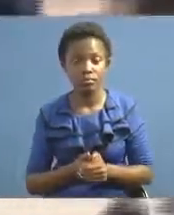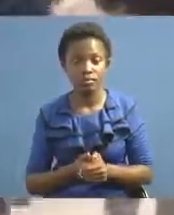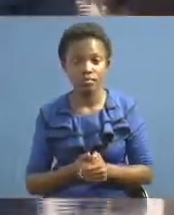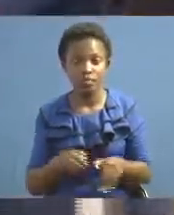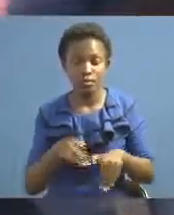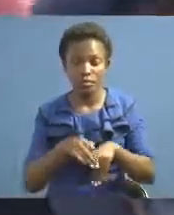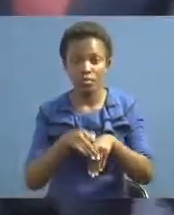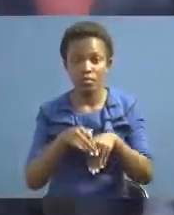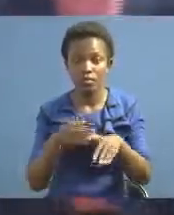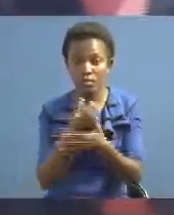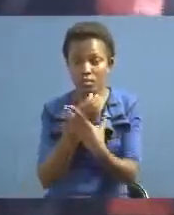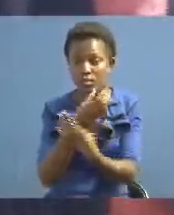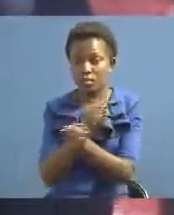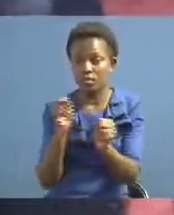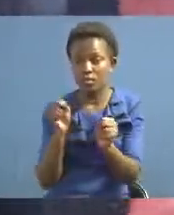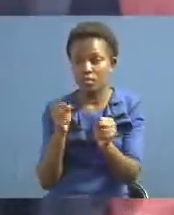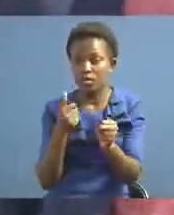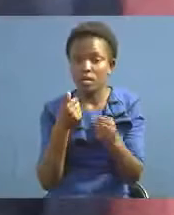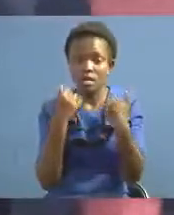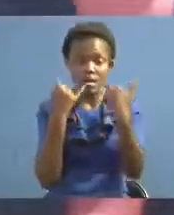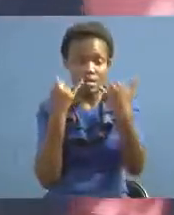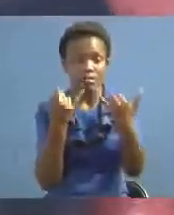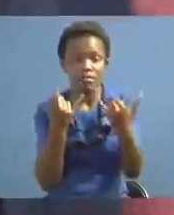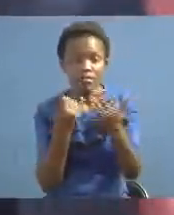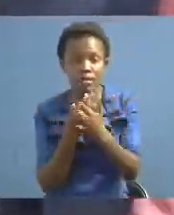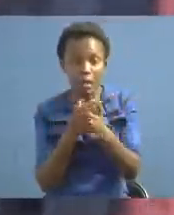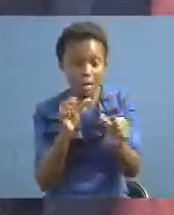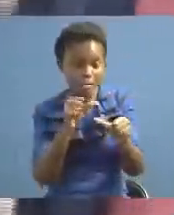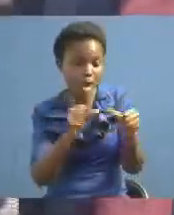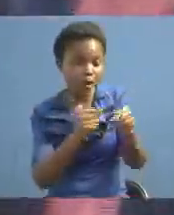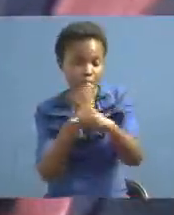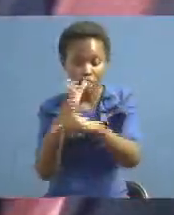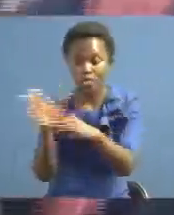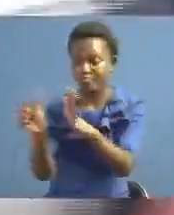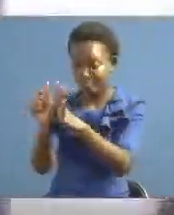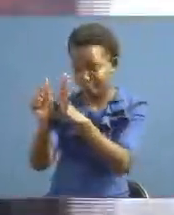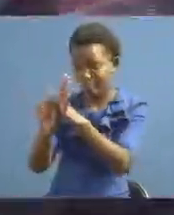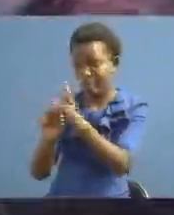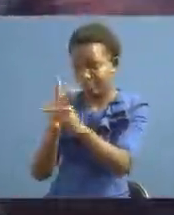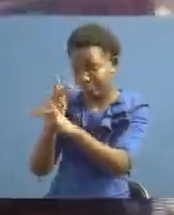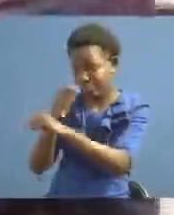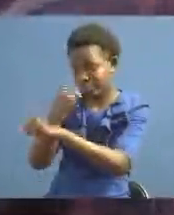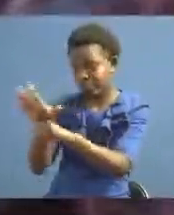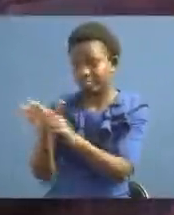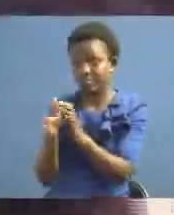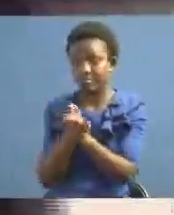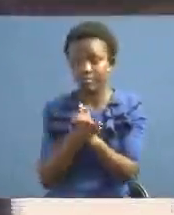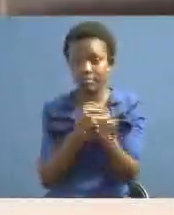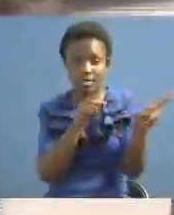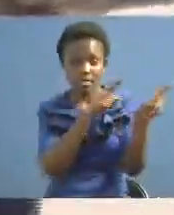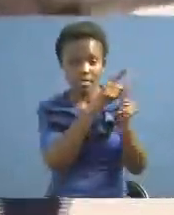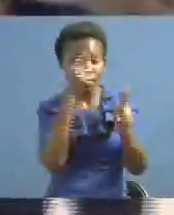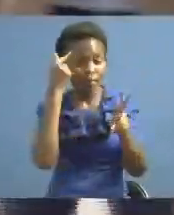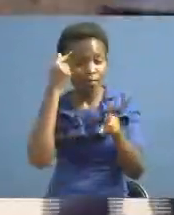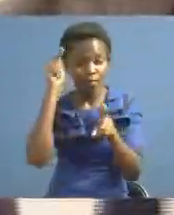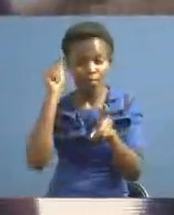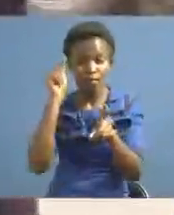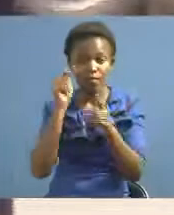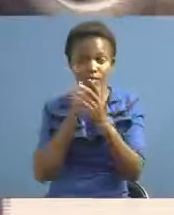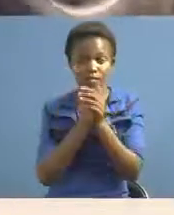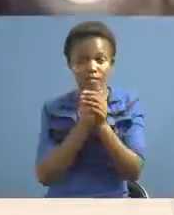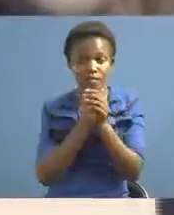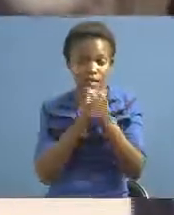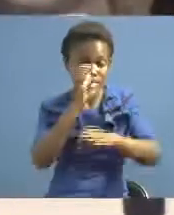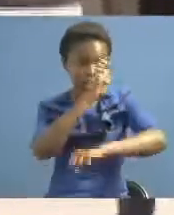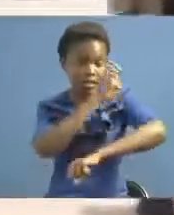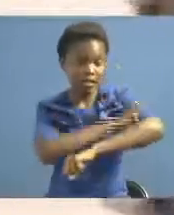Following President Uhuru's order last week regarding COVID-19 containment protocols, travel for Easter celebrations